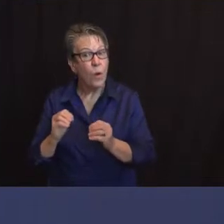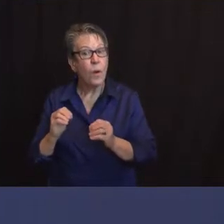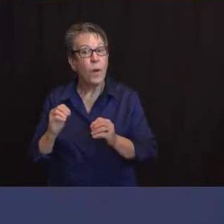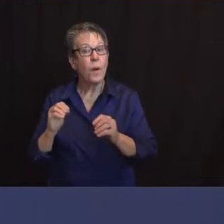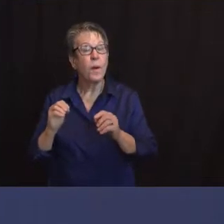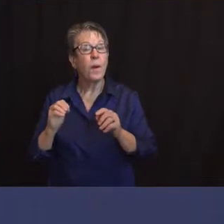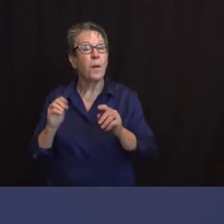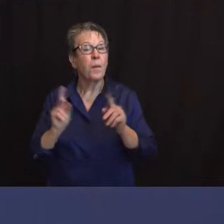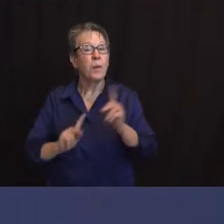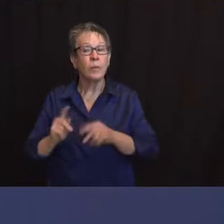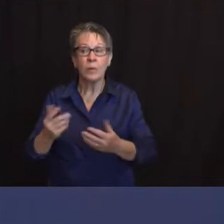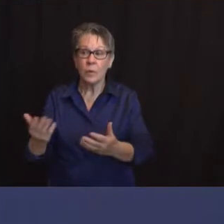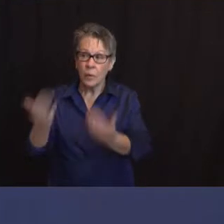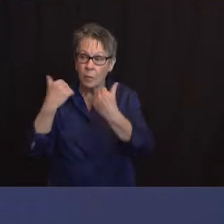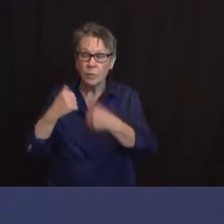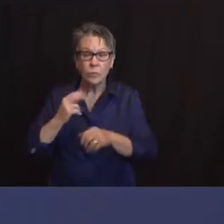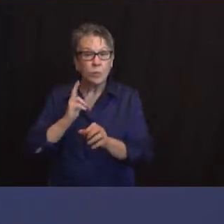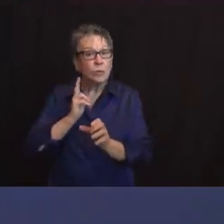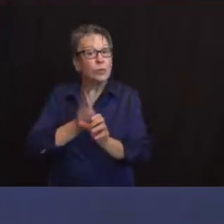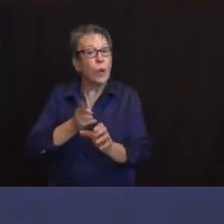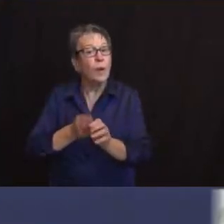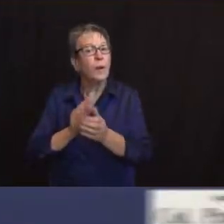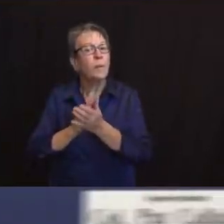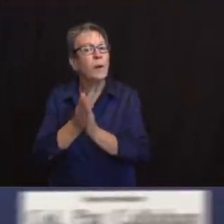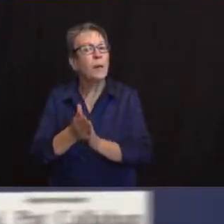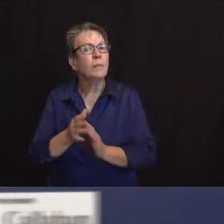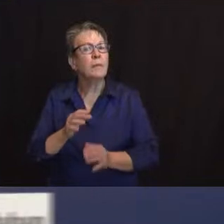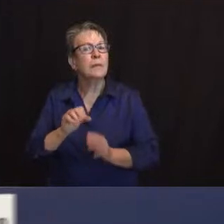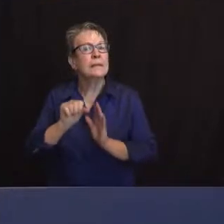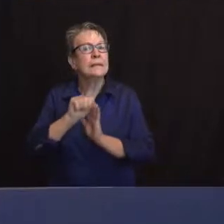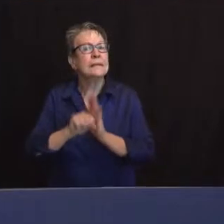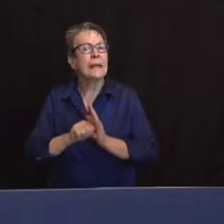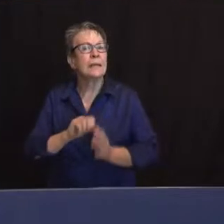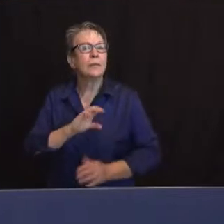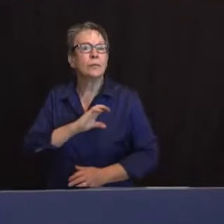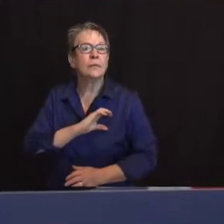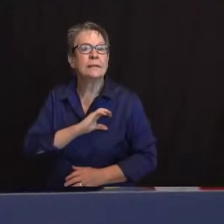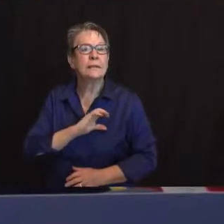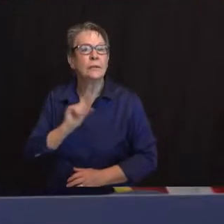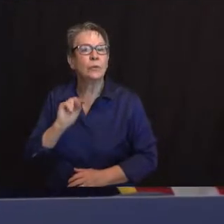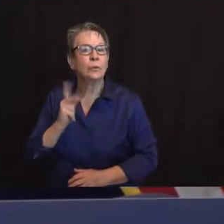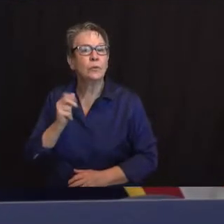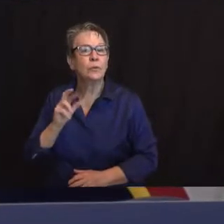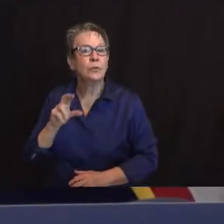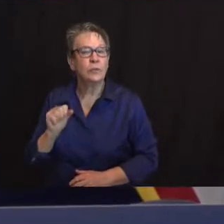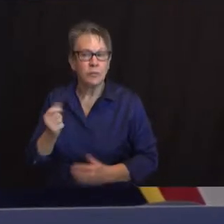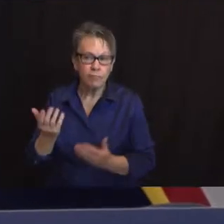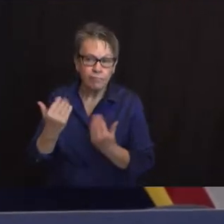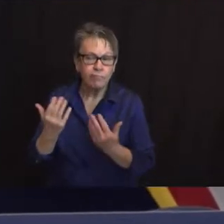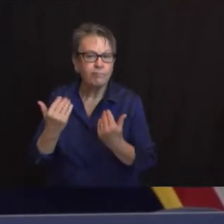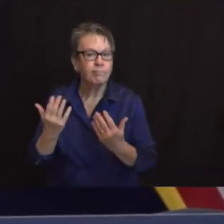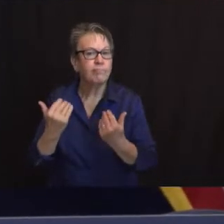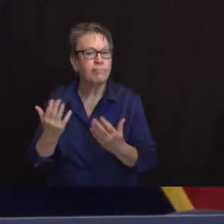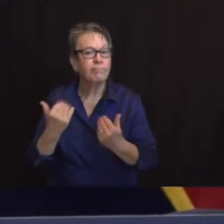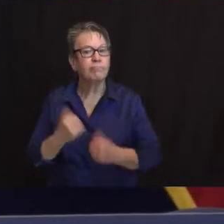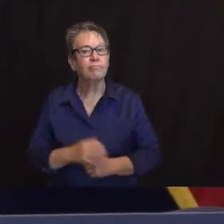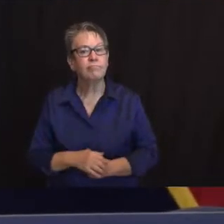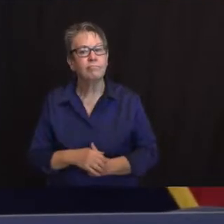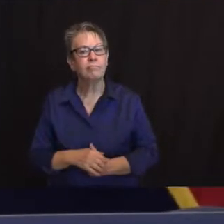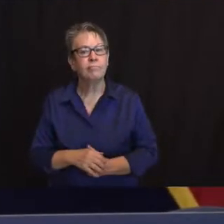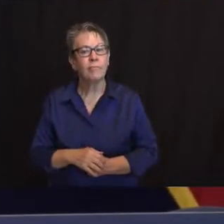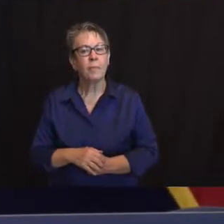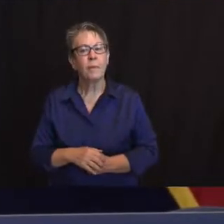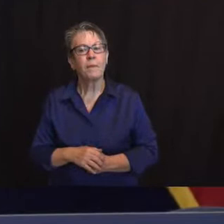pitch in that direction? That's right. Thank you, sir. I could, and I thank you. Good afternoon. To the governor's point, we've had our online